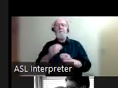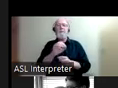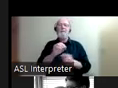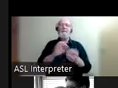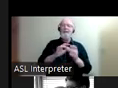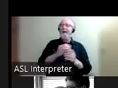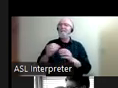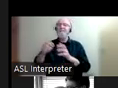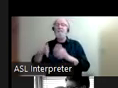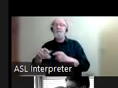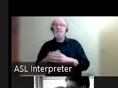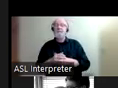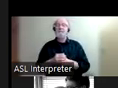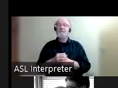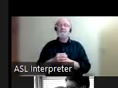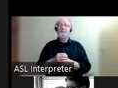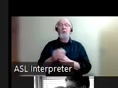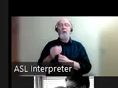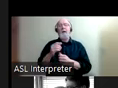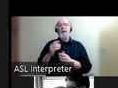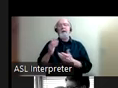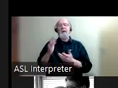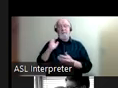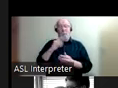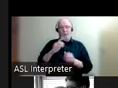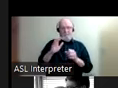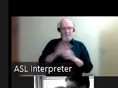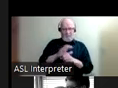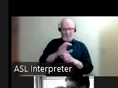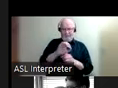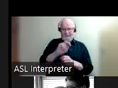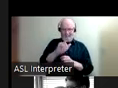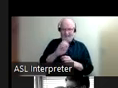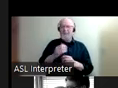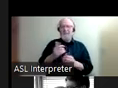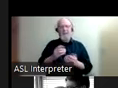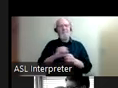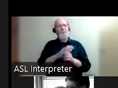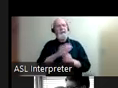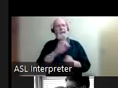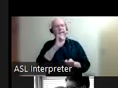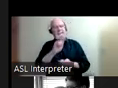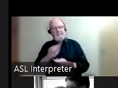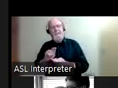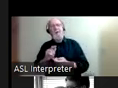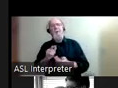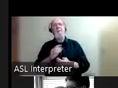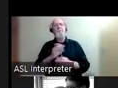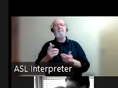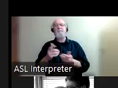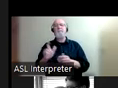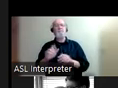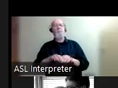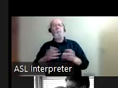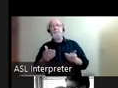We had to pivot to completely online, but now we're able to offer in person again, but also, you know, offer that the